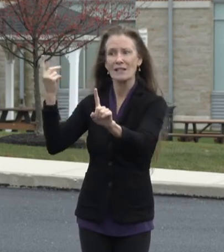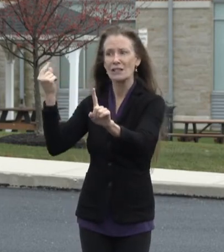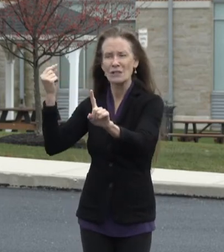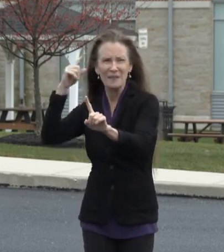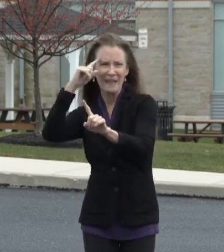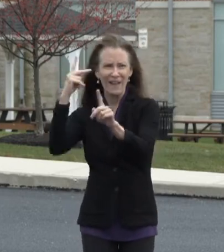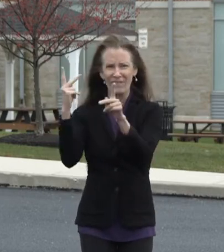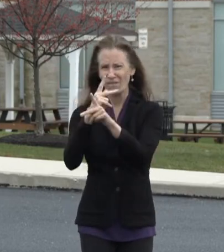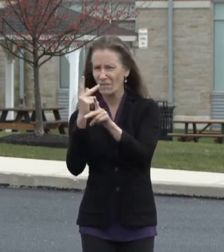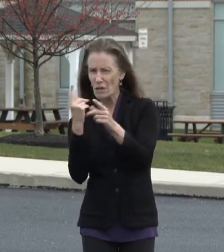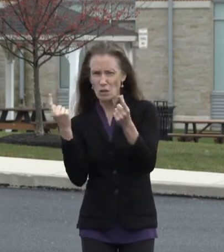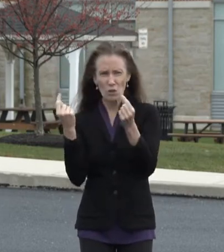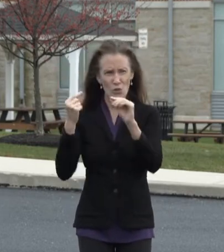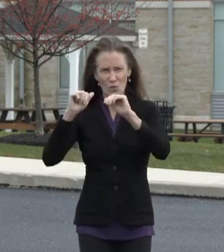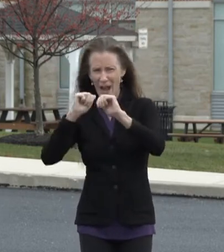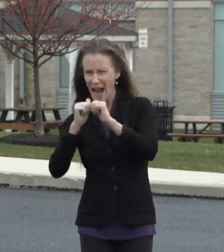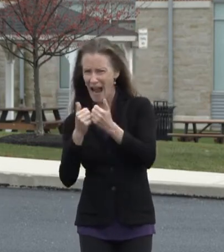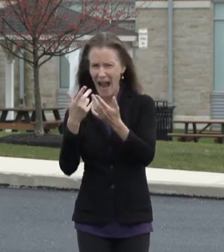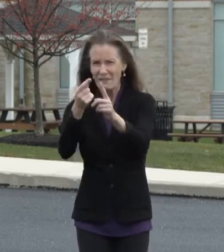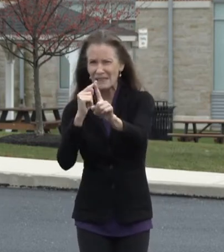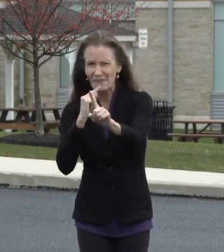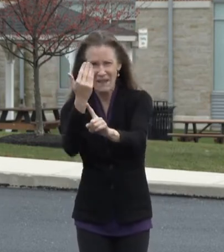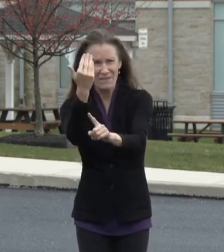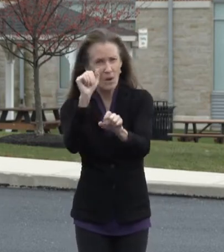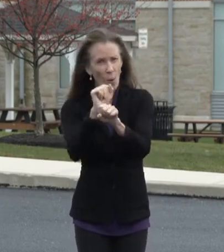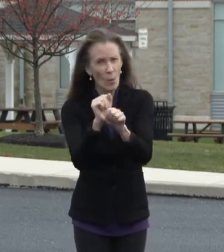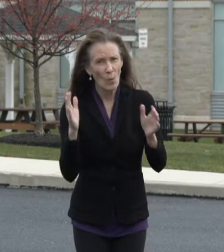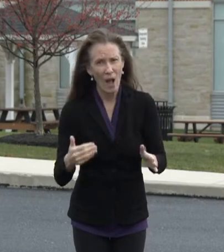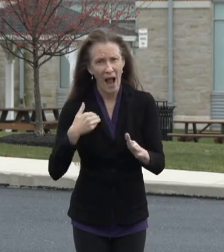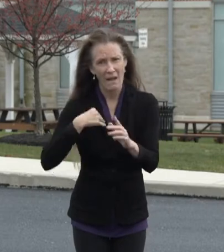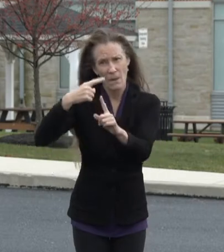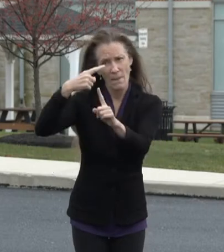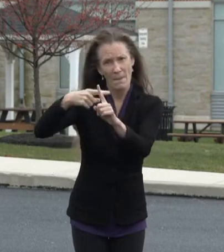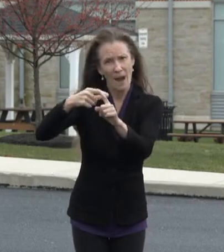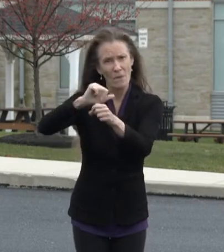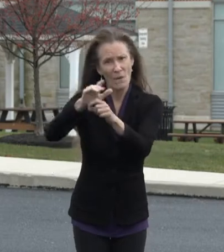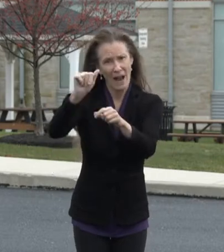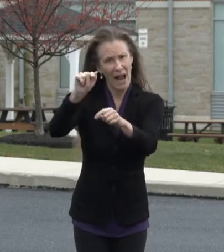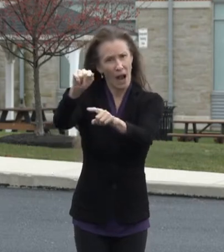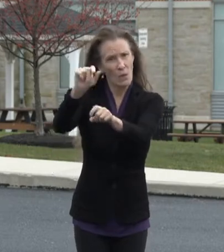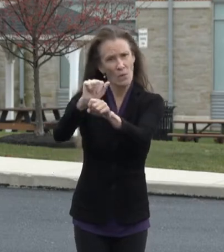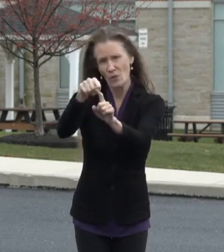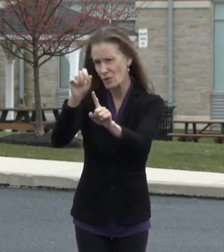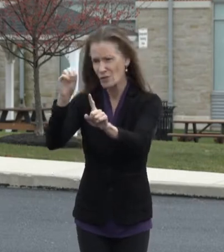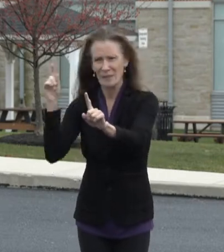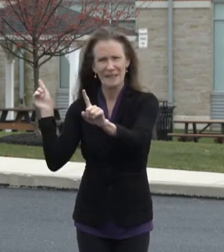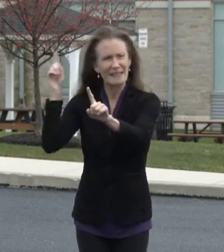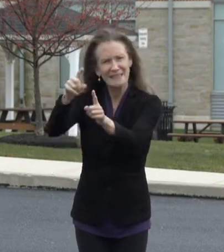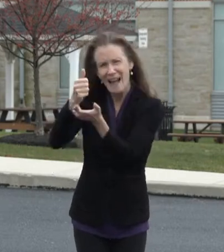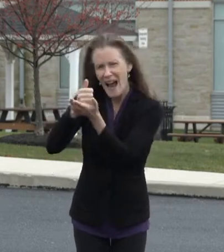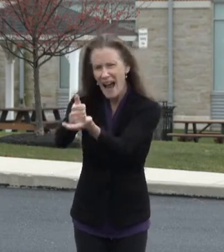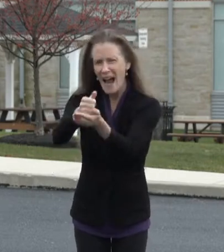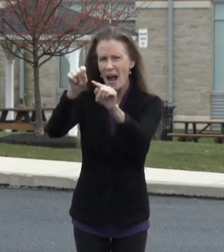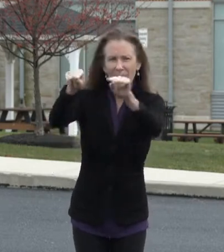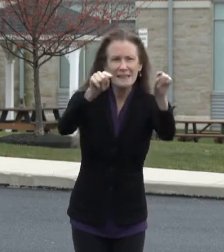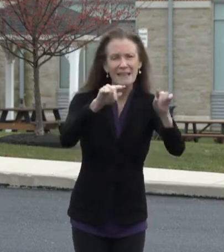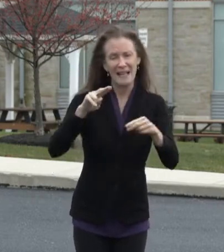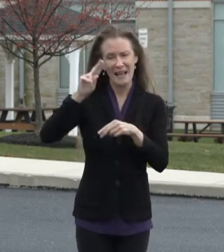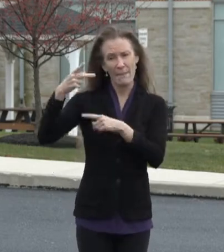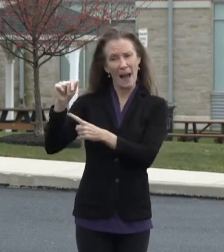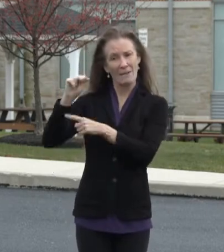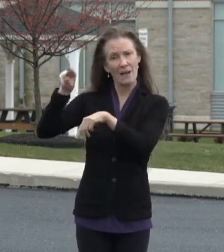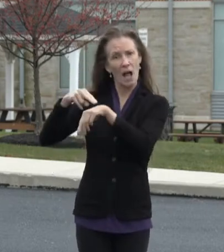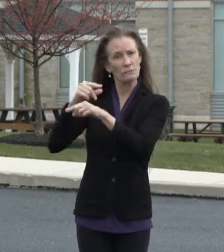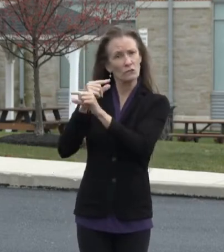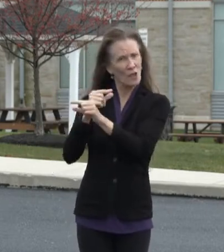most serious to the smallest support. The Pennsylvania National Guard, working with the RIC, the Regional